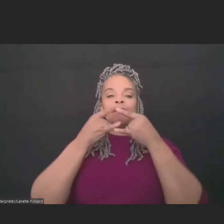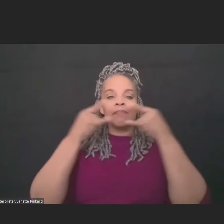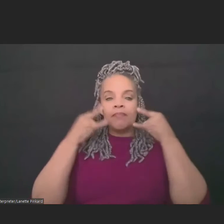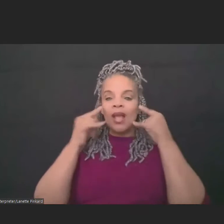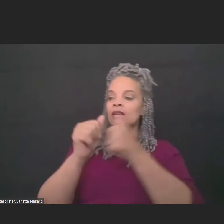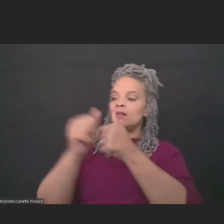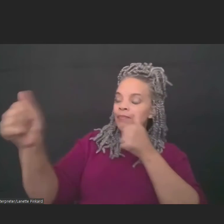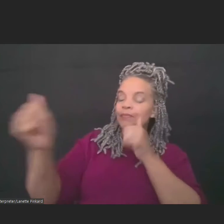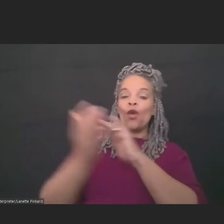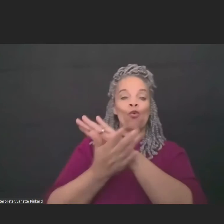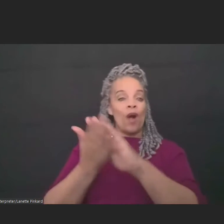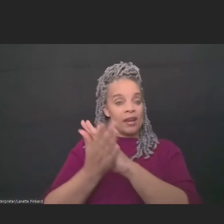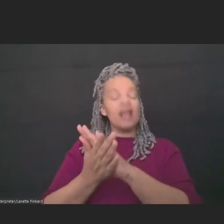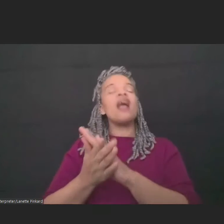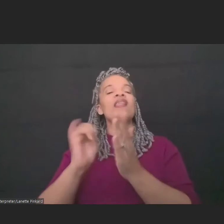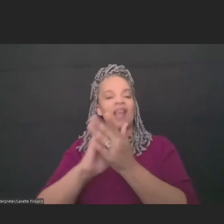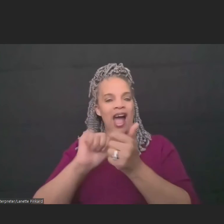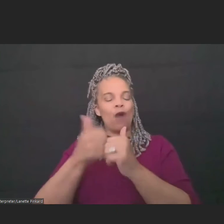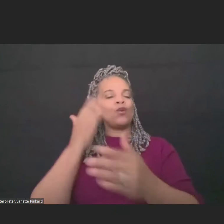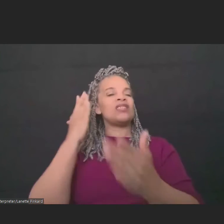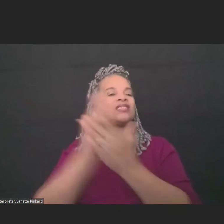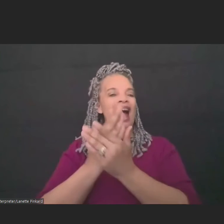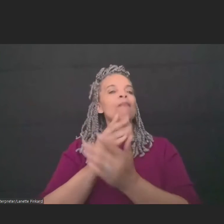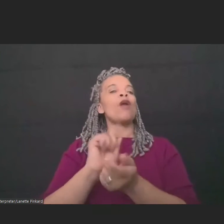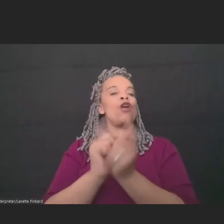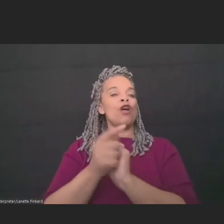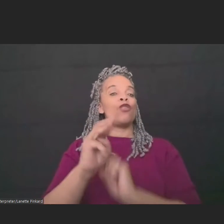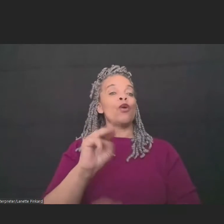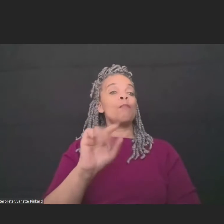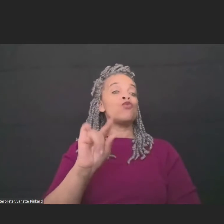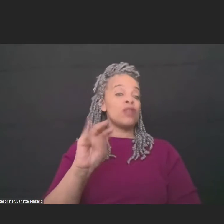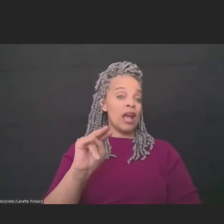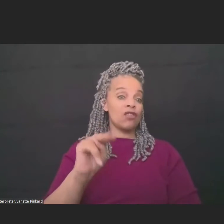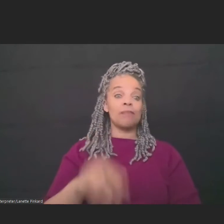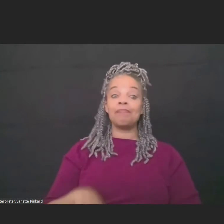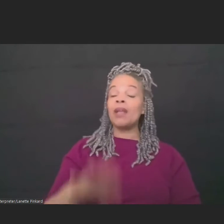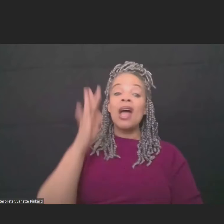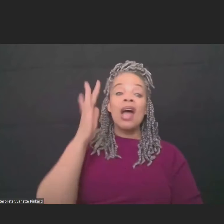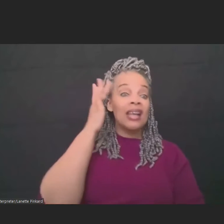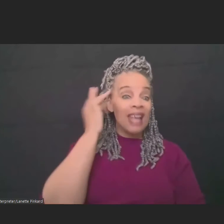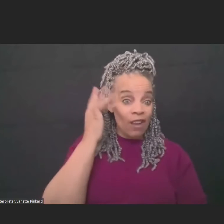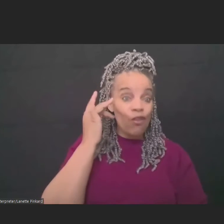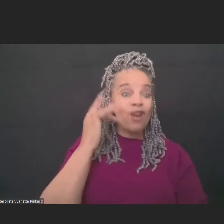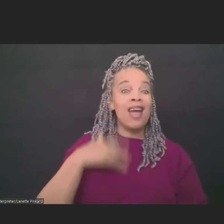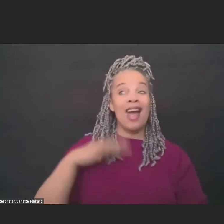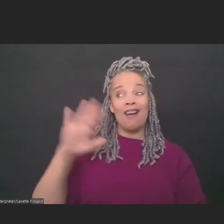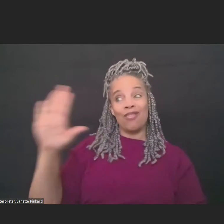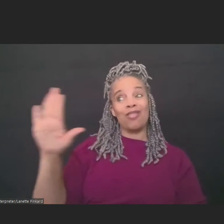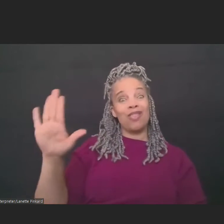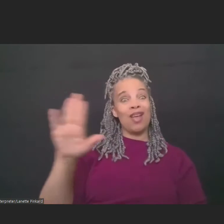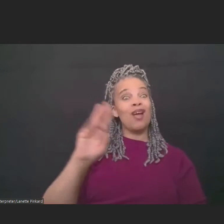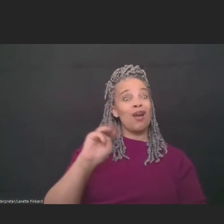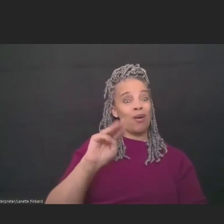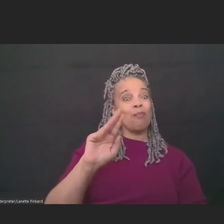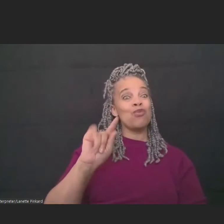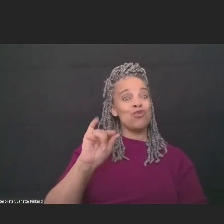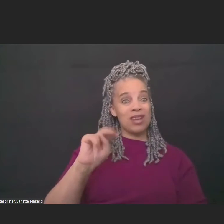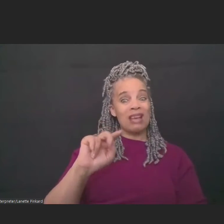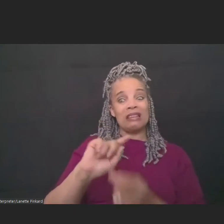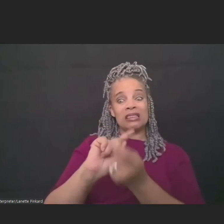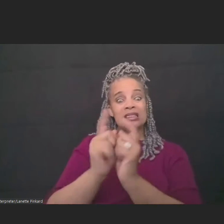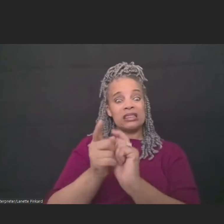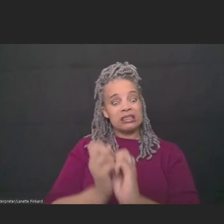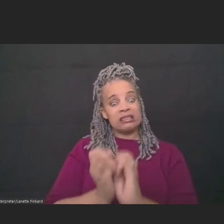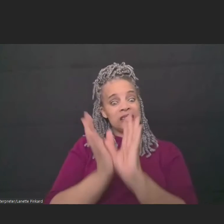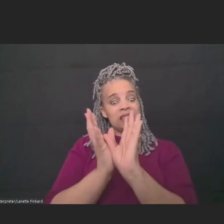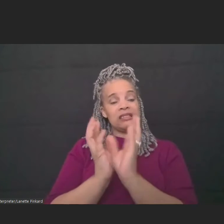will say right now that California has their own mutation, and it's